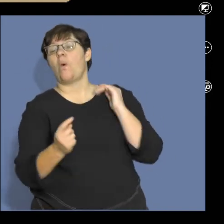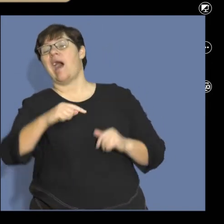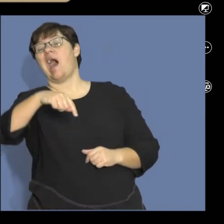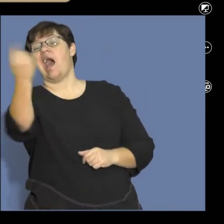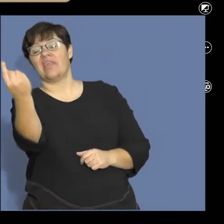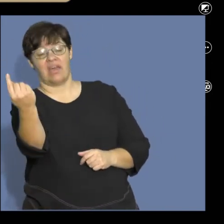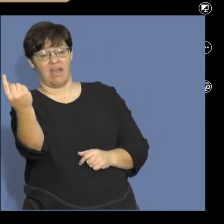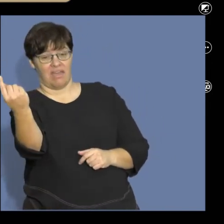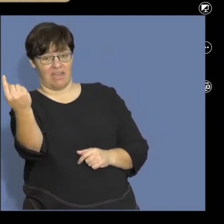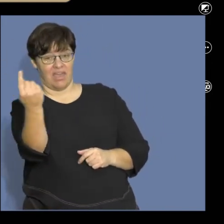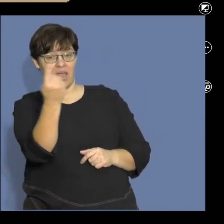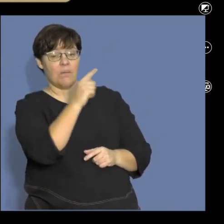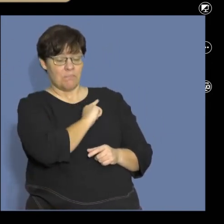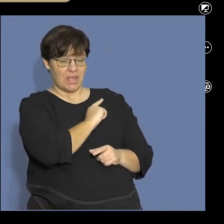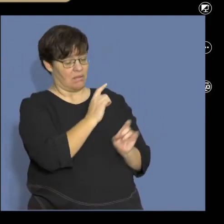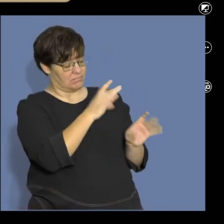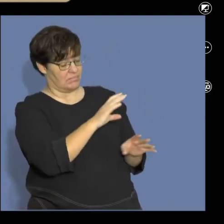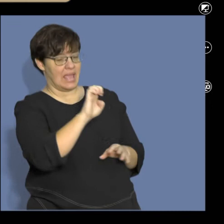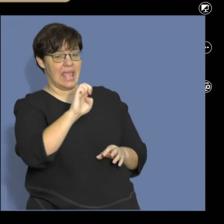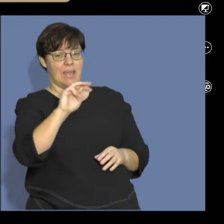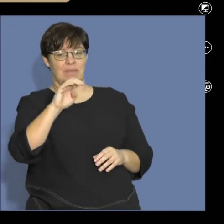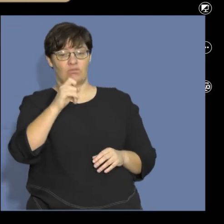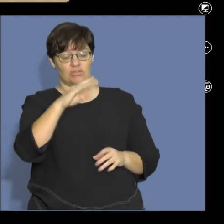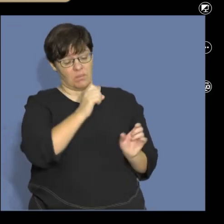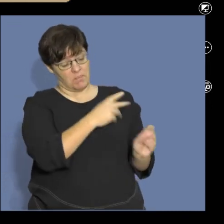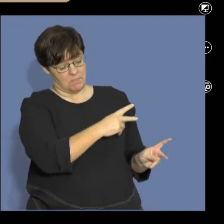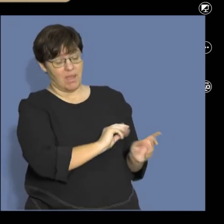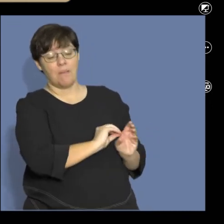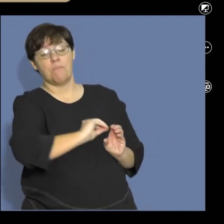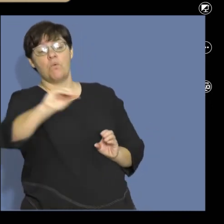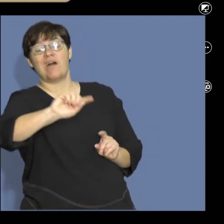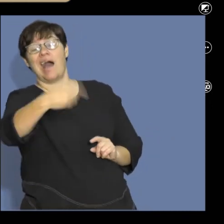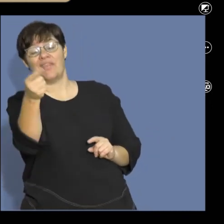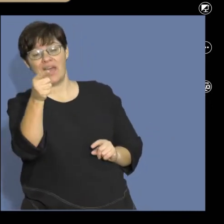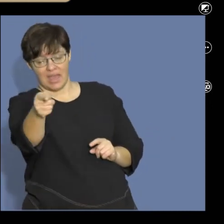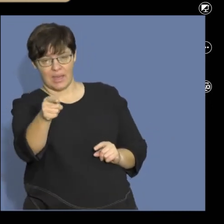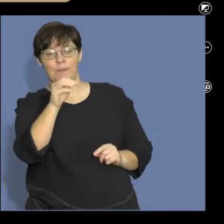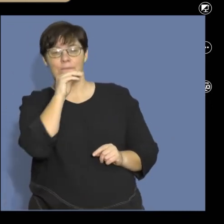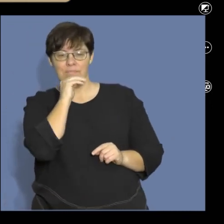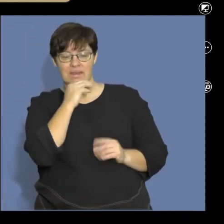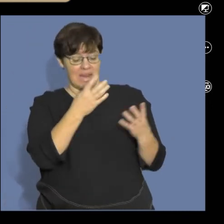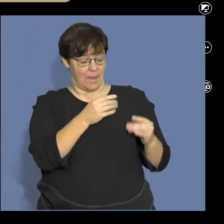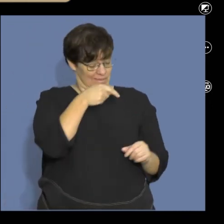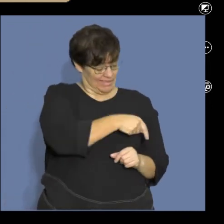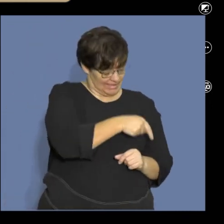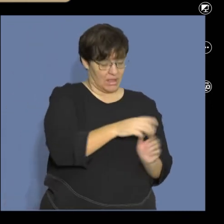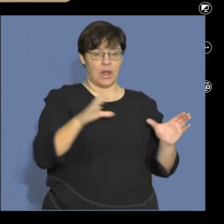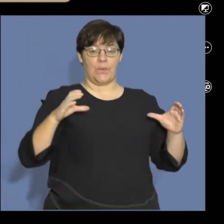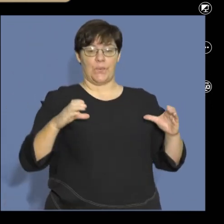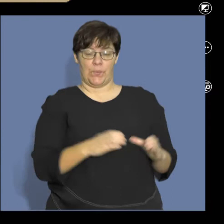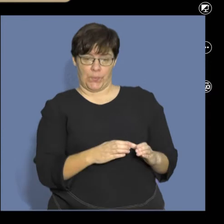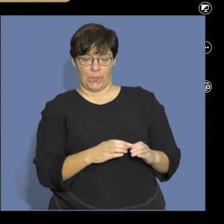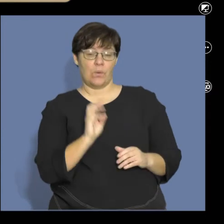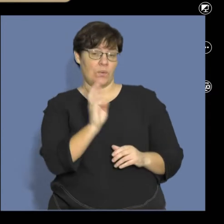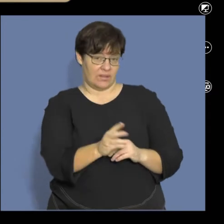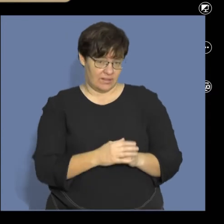to emigration, this is going to decrease population size.